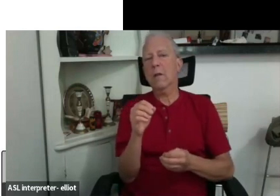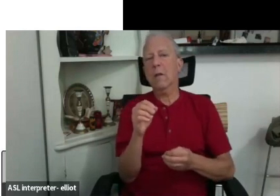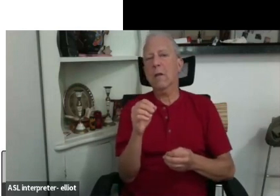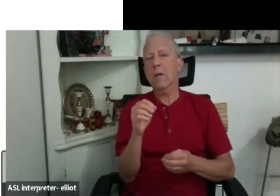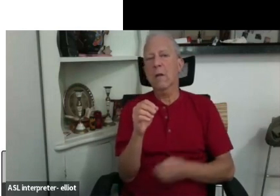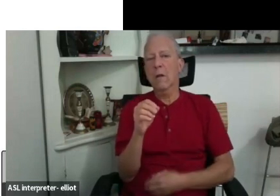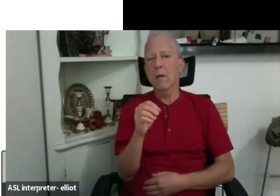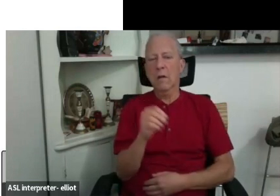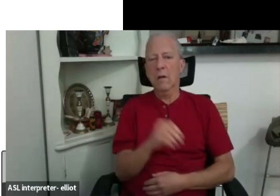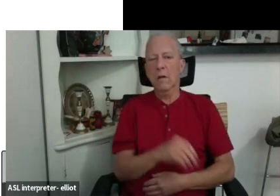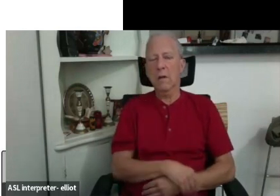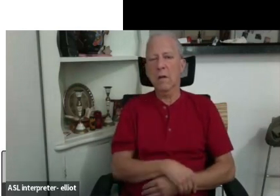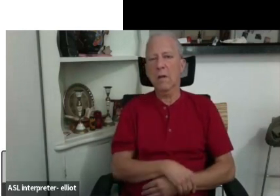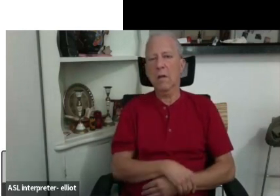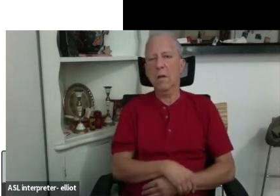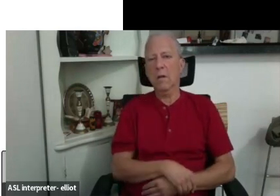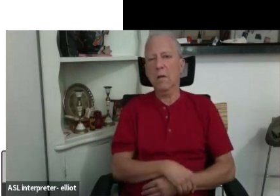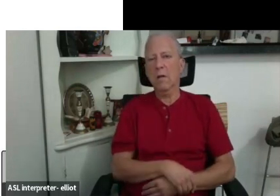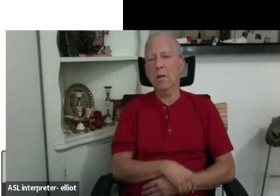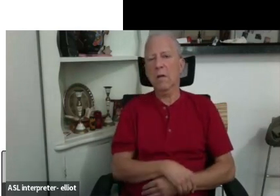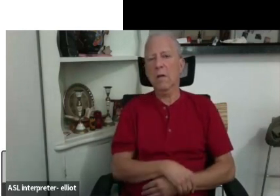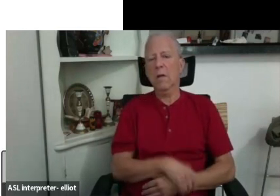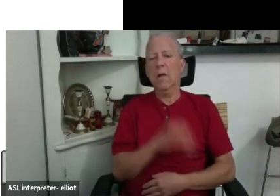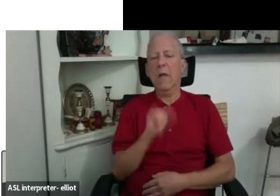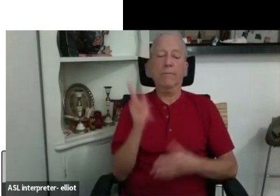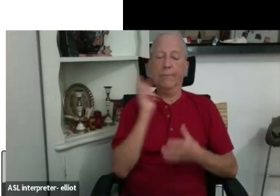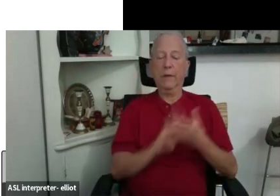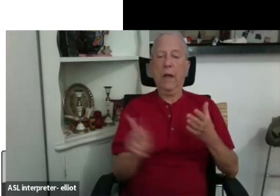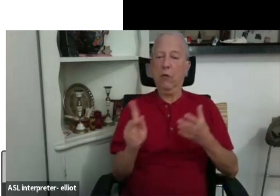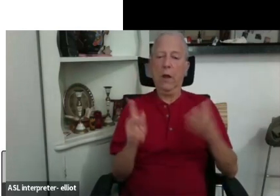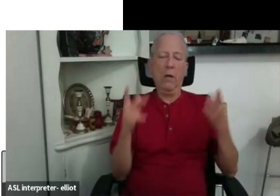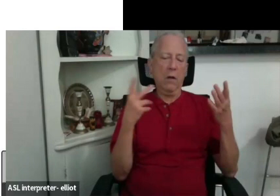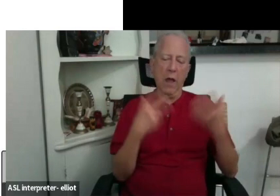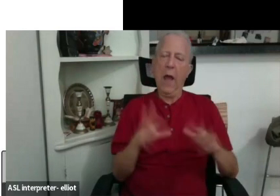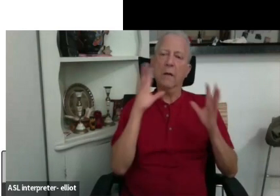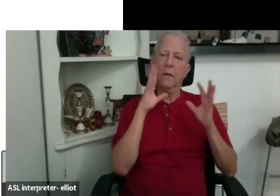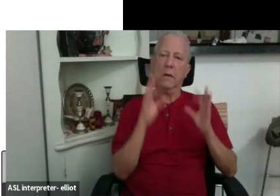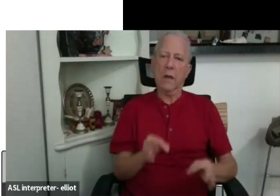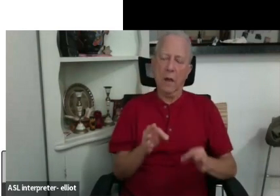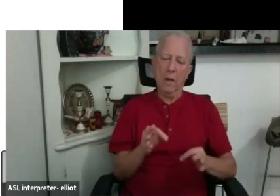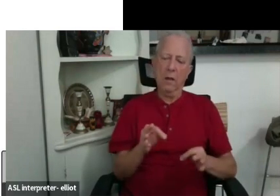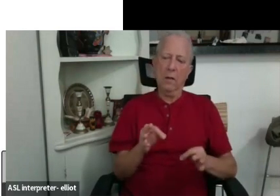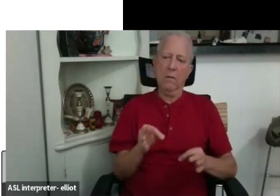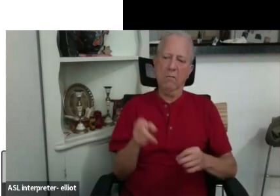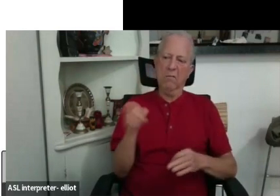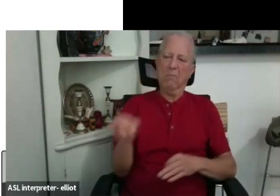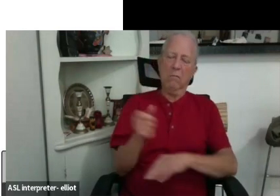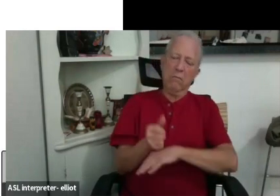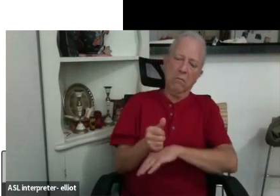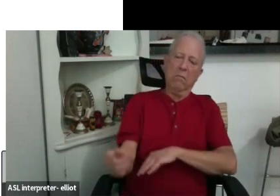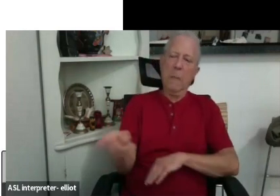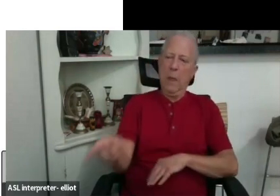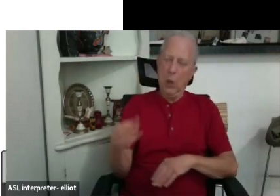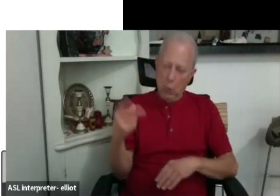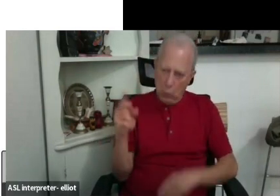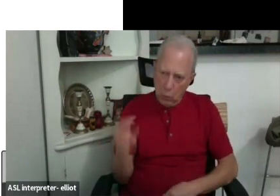organizations that the secretary has determined the accused organization provided material support